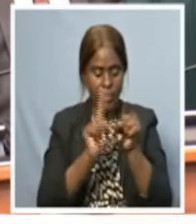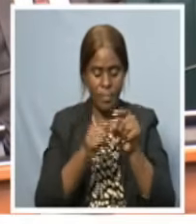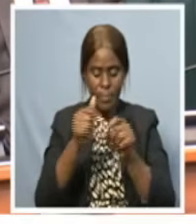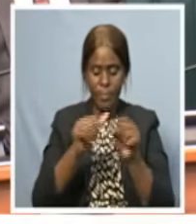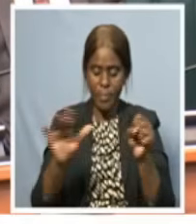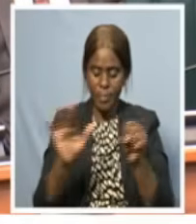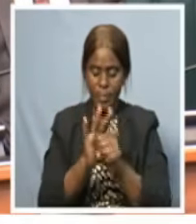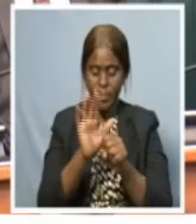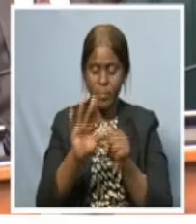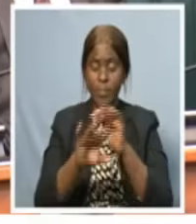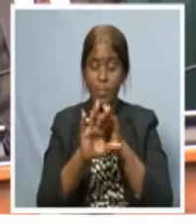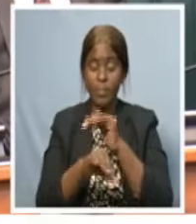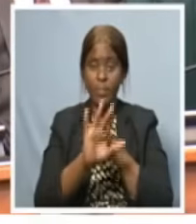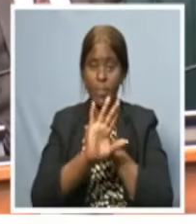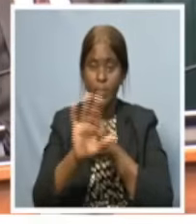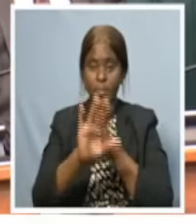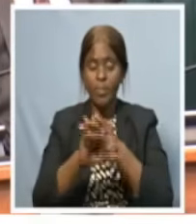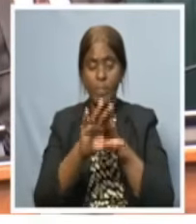remains